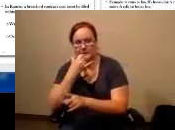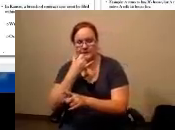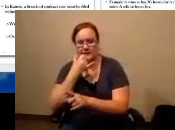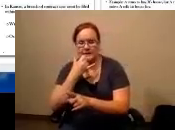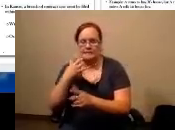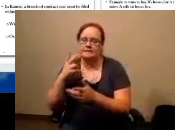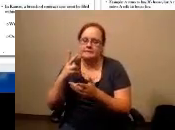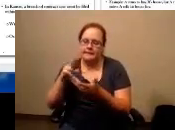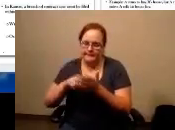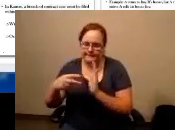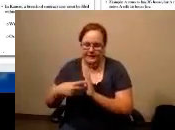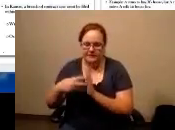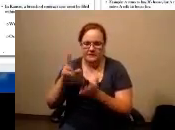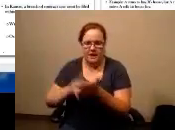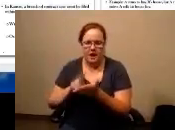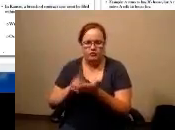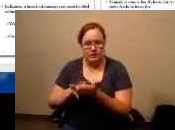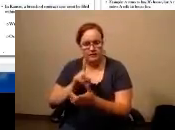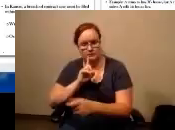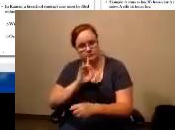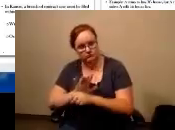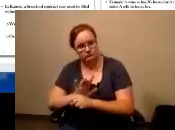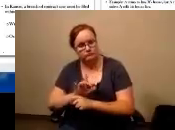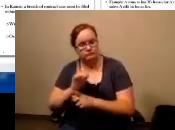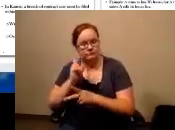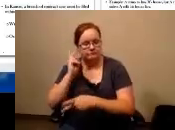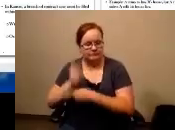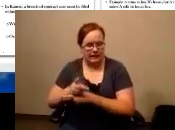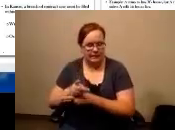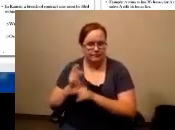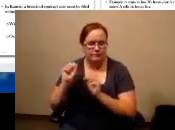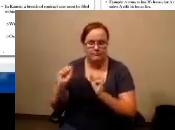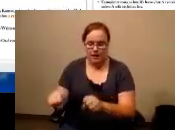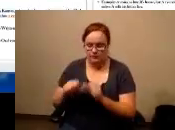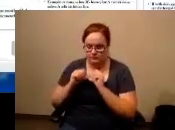is valid, and let's to keep the sculpture.